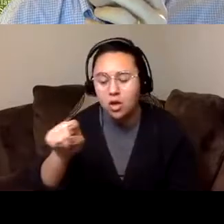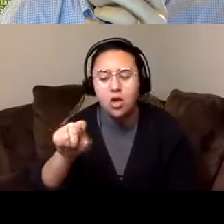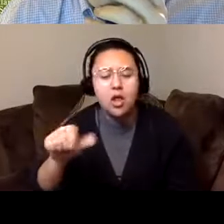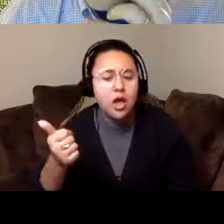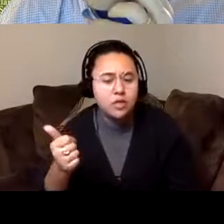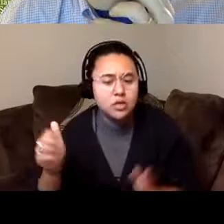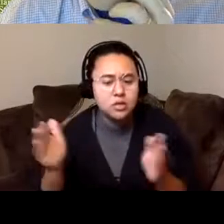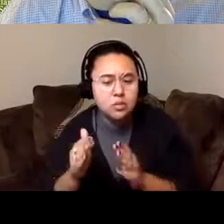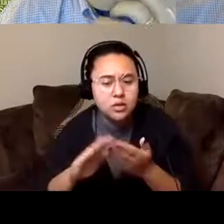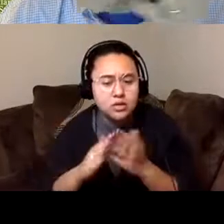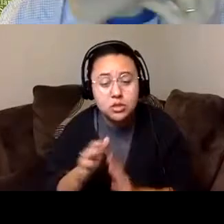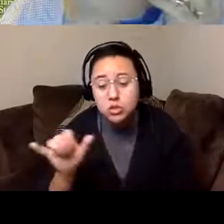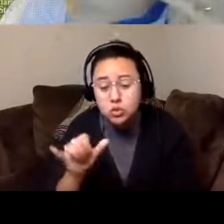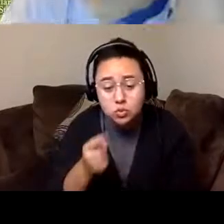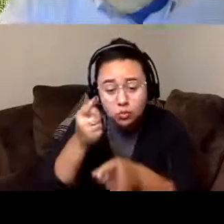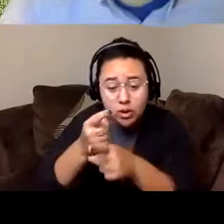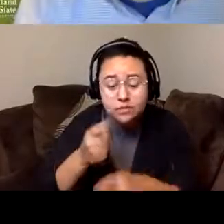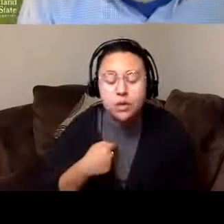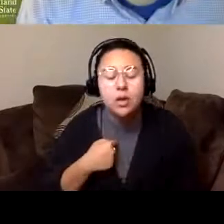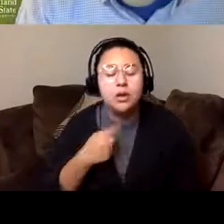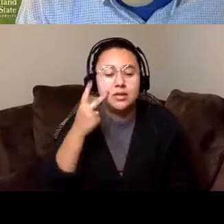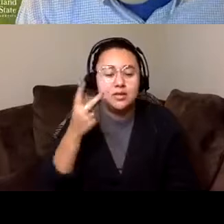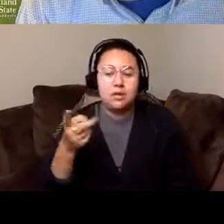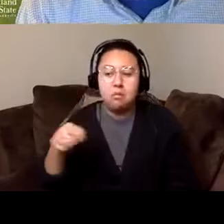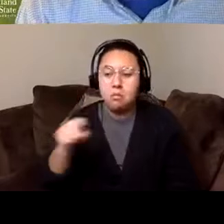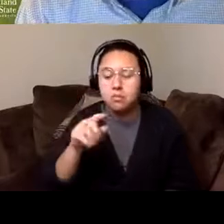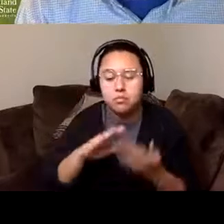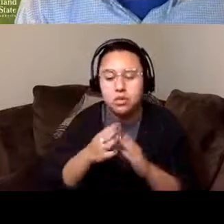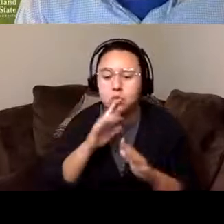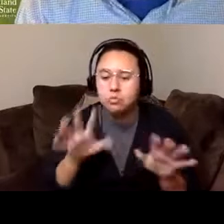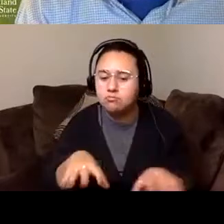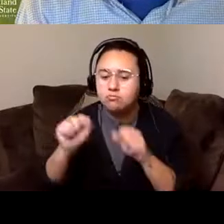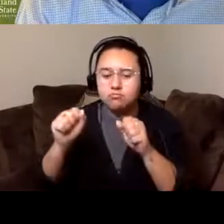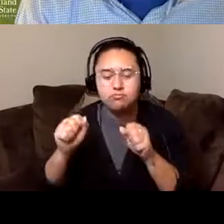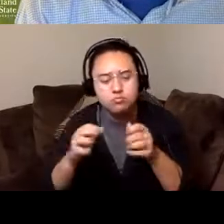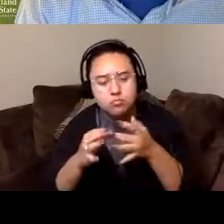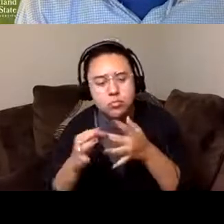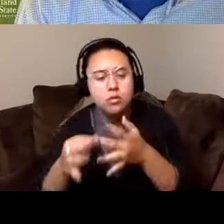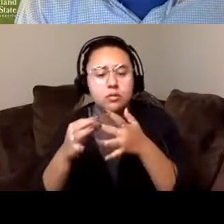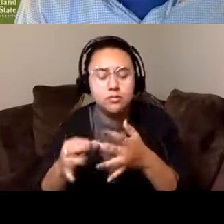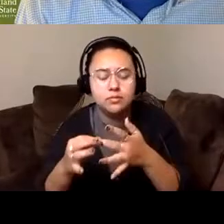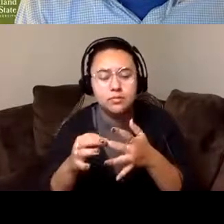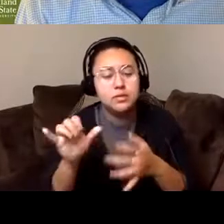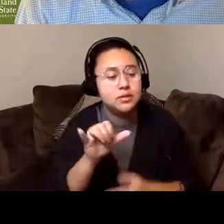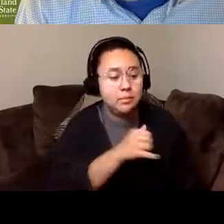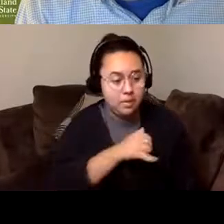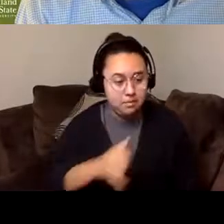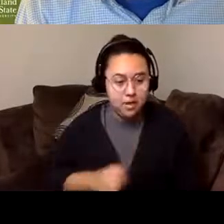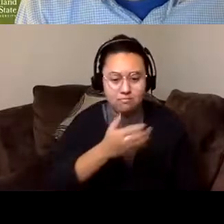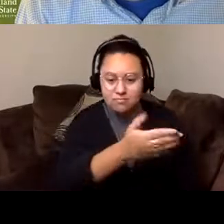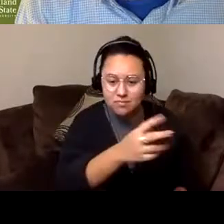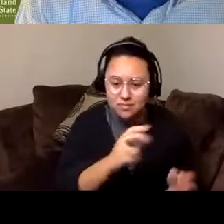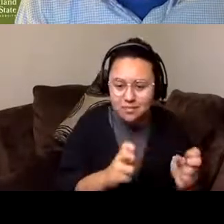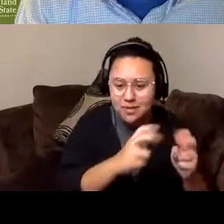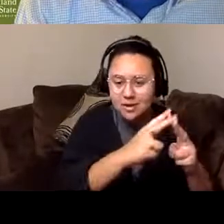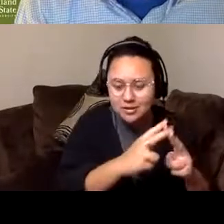cities, right? And so what I see is cities really taking the leadership on this, as Mayor Hidalgo has done in Paris, and